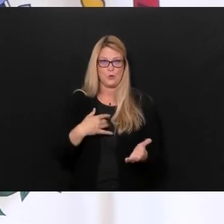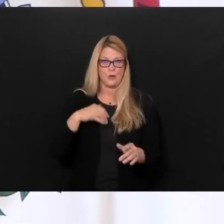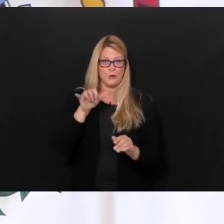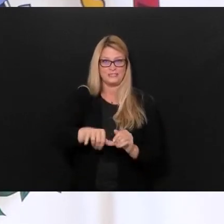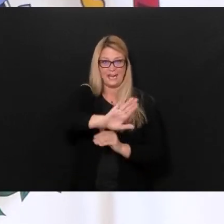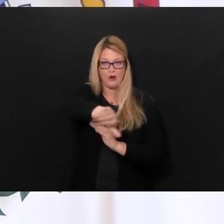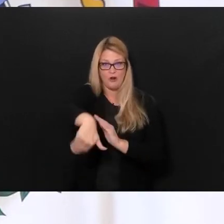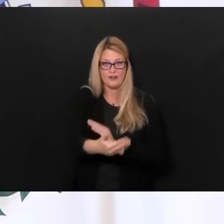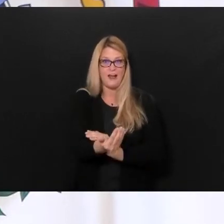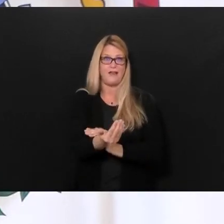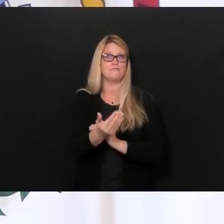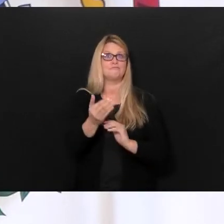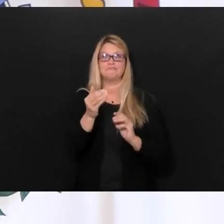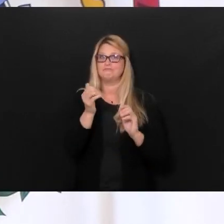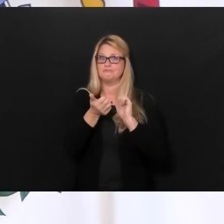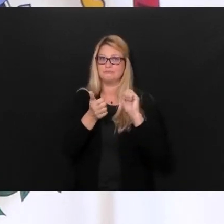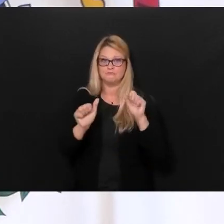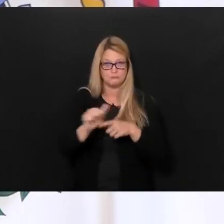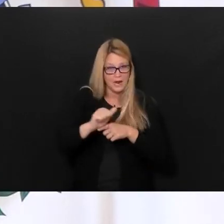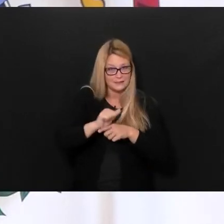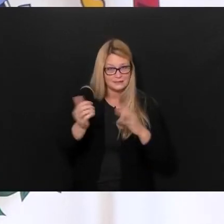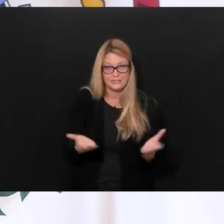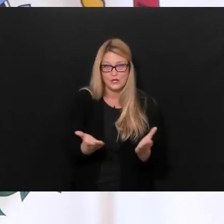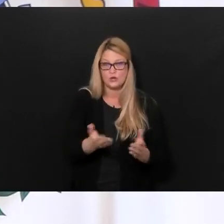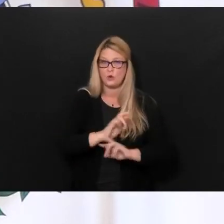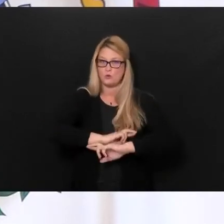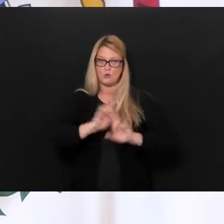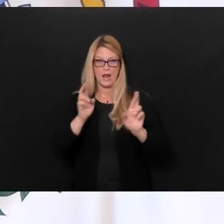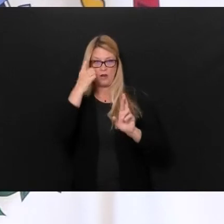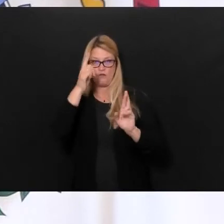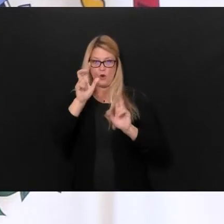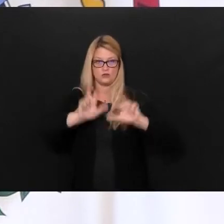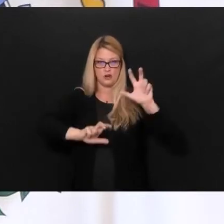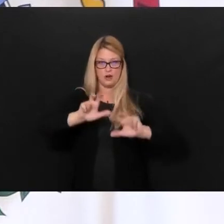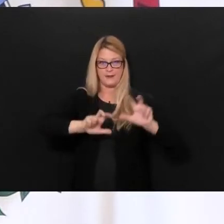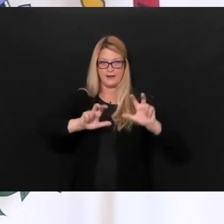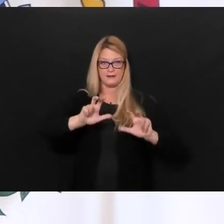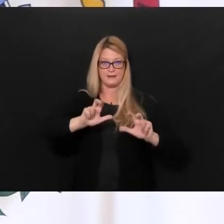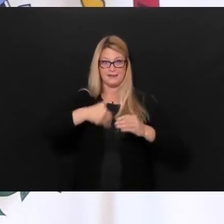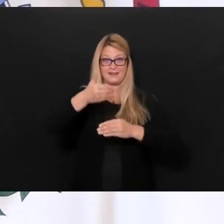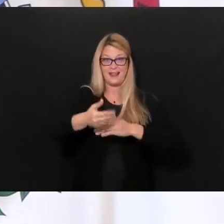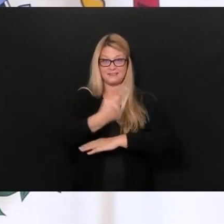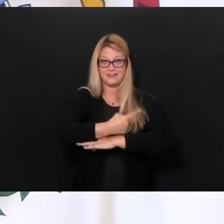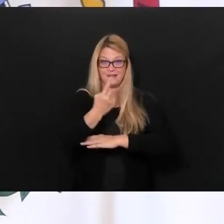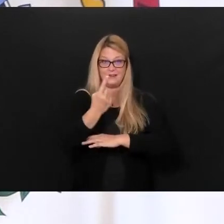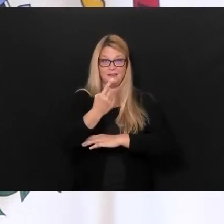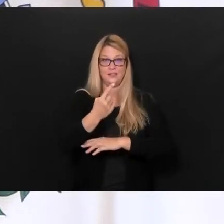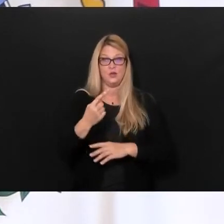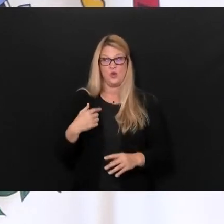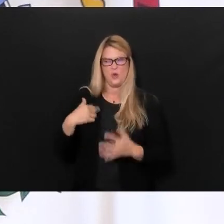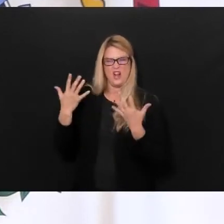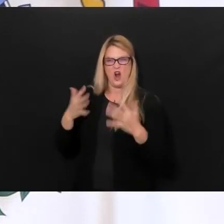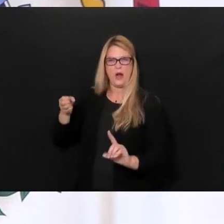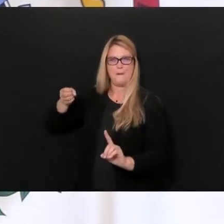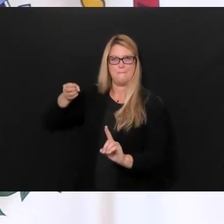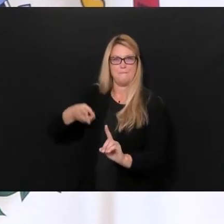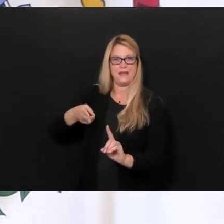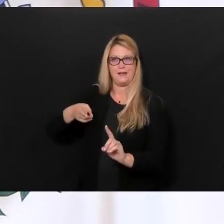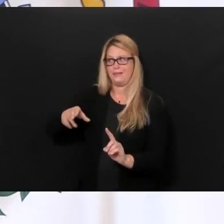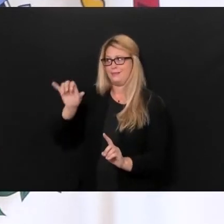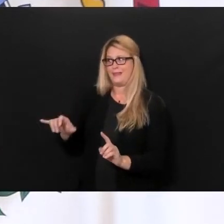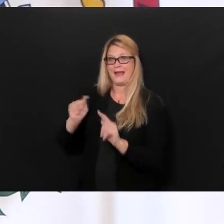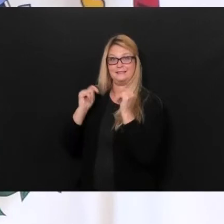and practicing. We'd practiced here, and we were ready to go. Playing a team that we had beaten by 25 in the